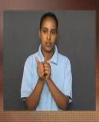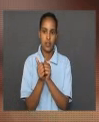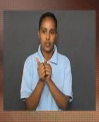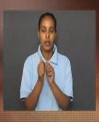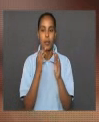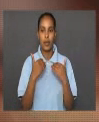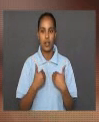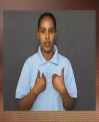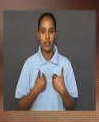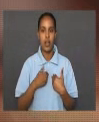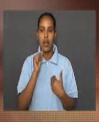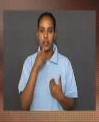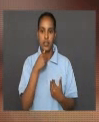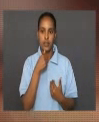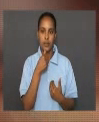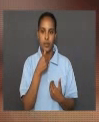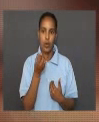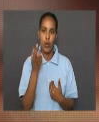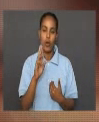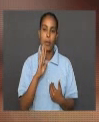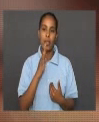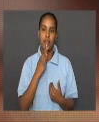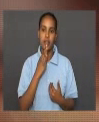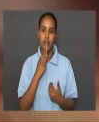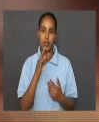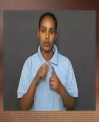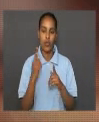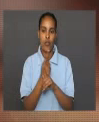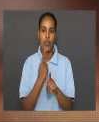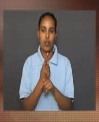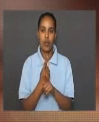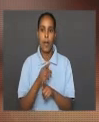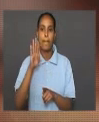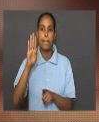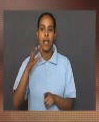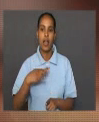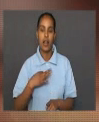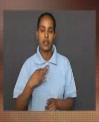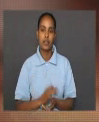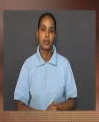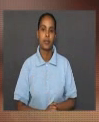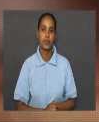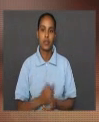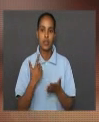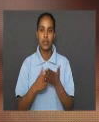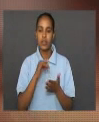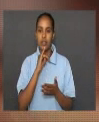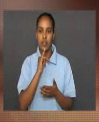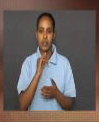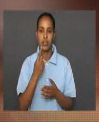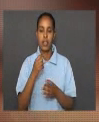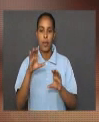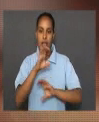in the presence of an acid or a base to form bakelite. This is the